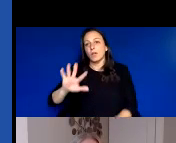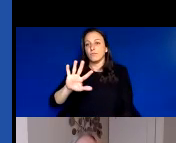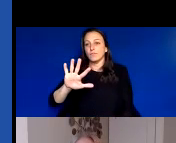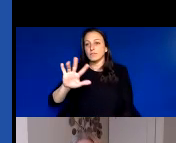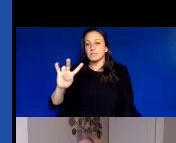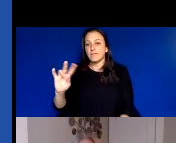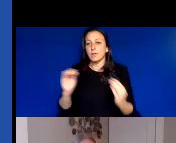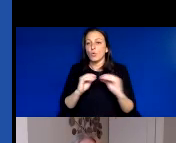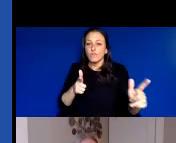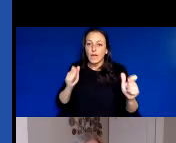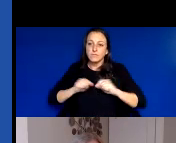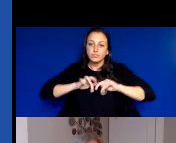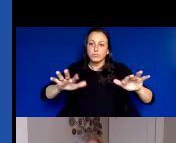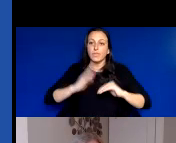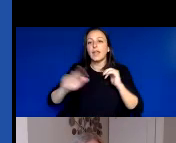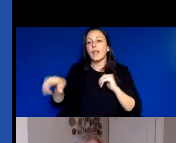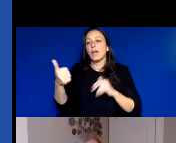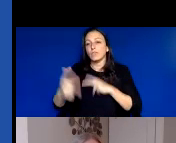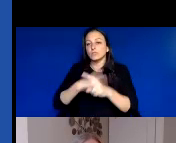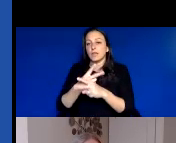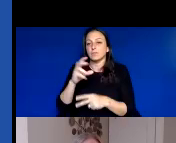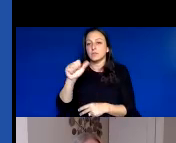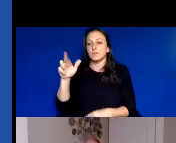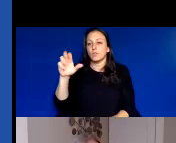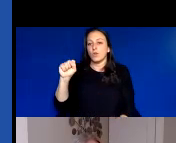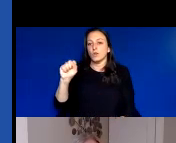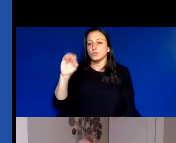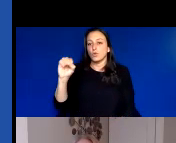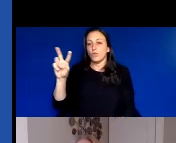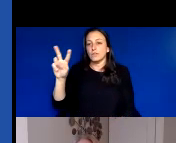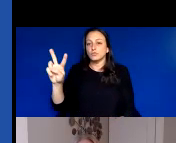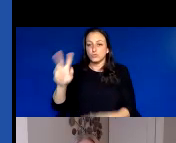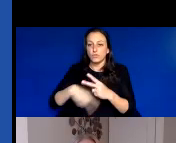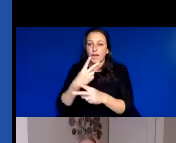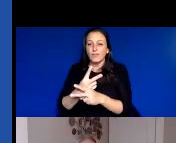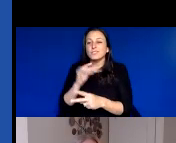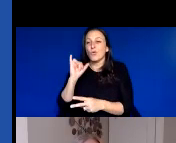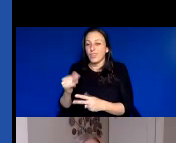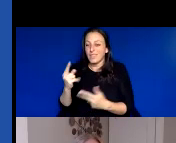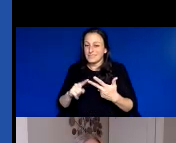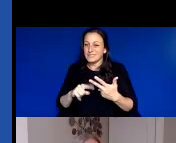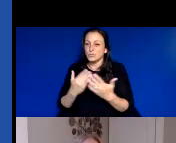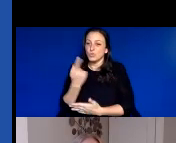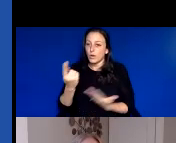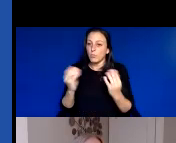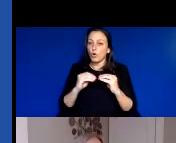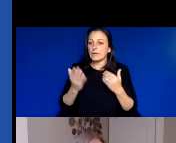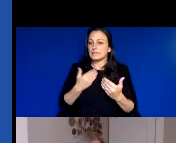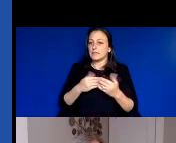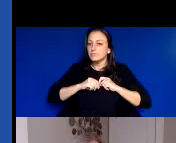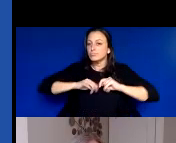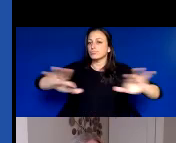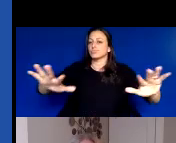transmissible than other types of SARS-CoV-2 virus. So it's more easily spread from person to person, meaning that if you